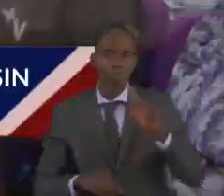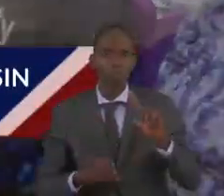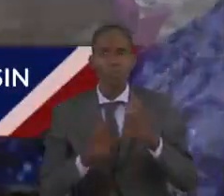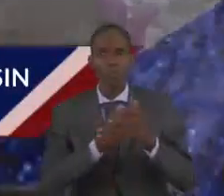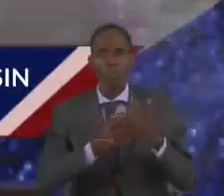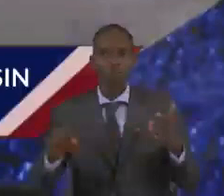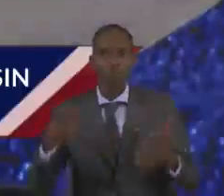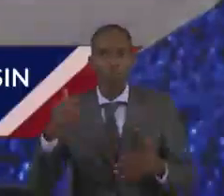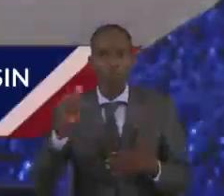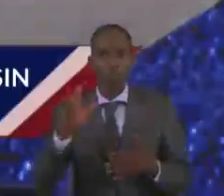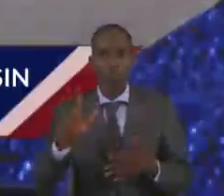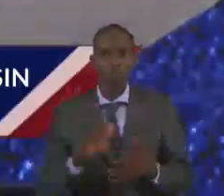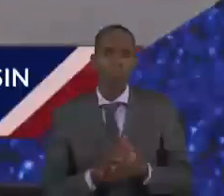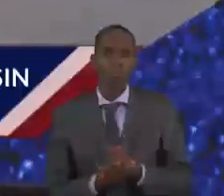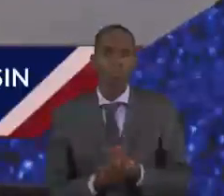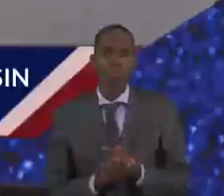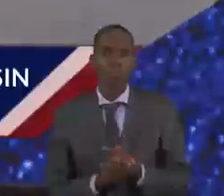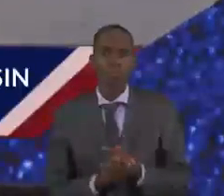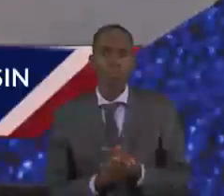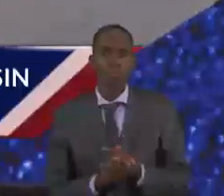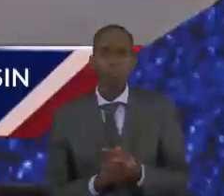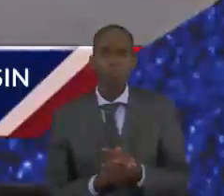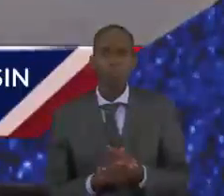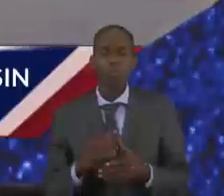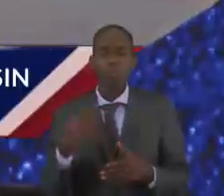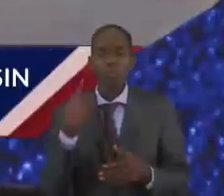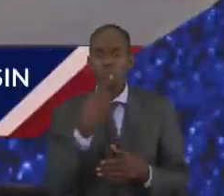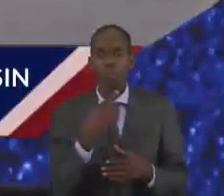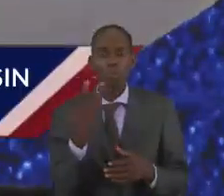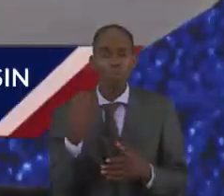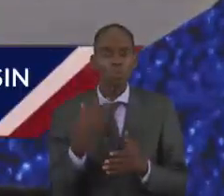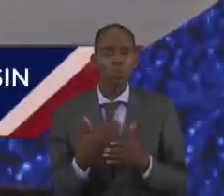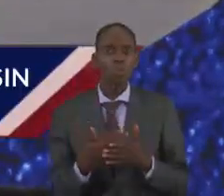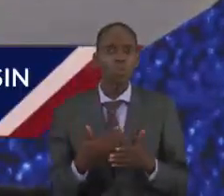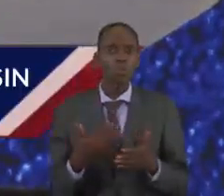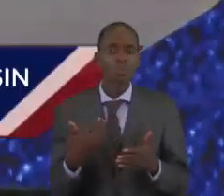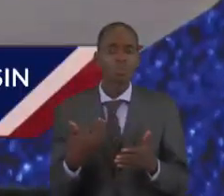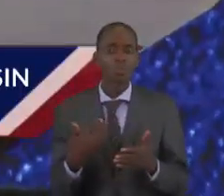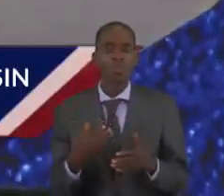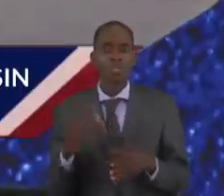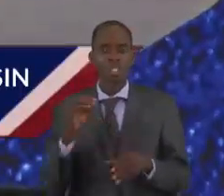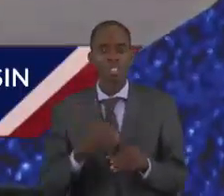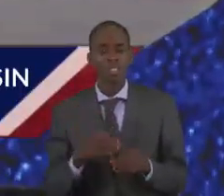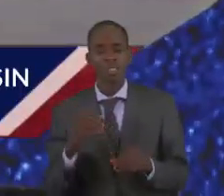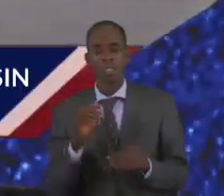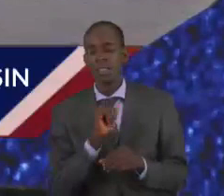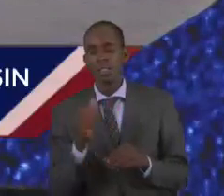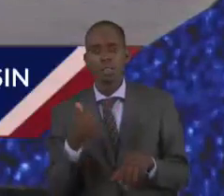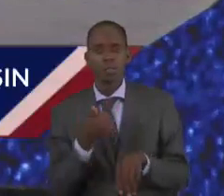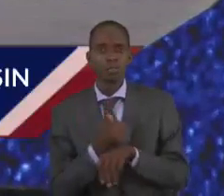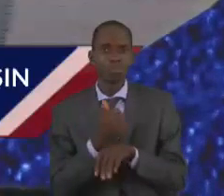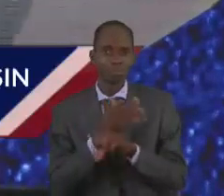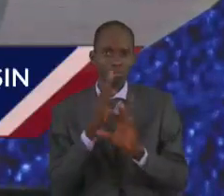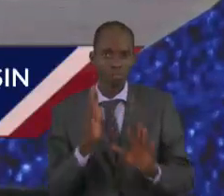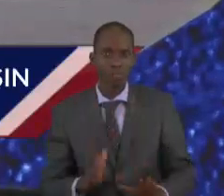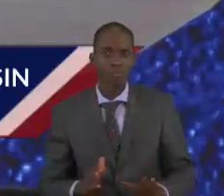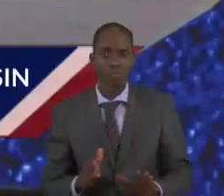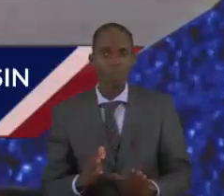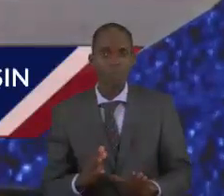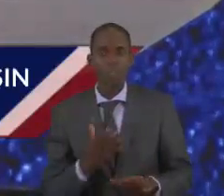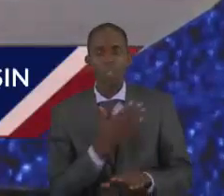chapter 1, verse 13. Who was before a blasphemer and